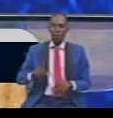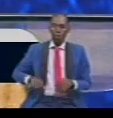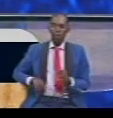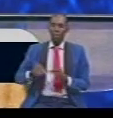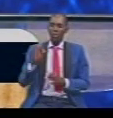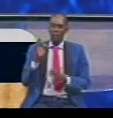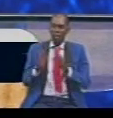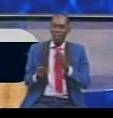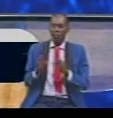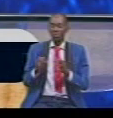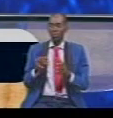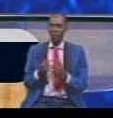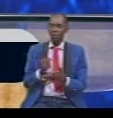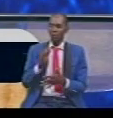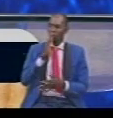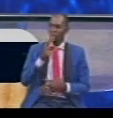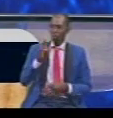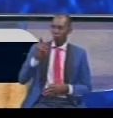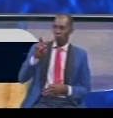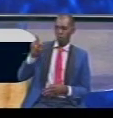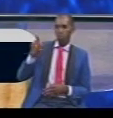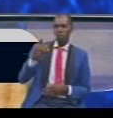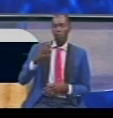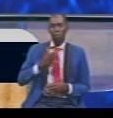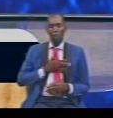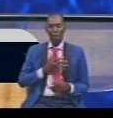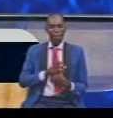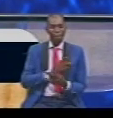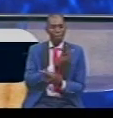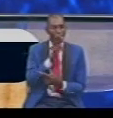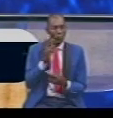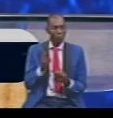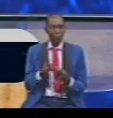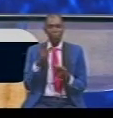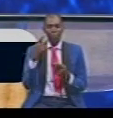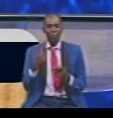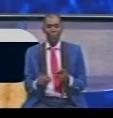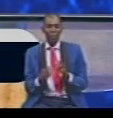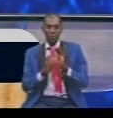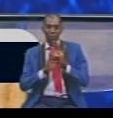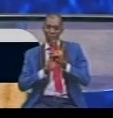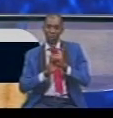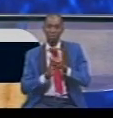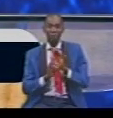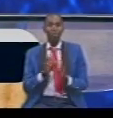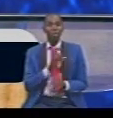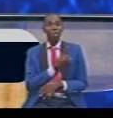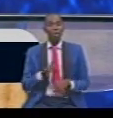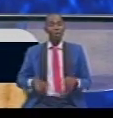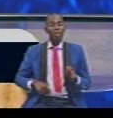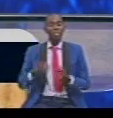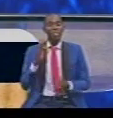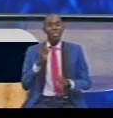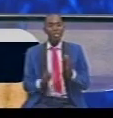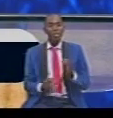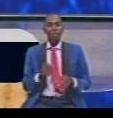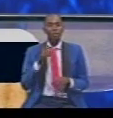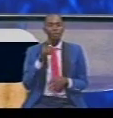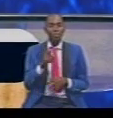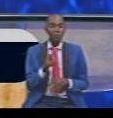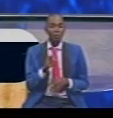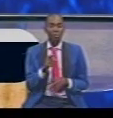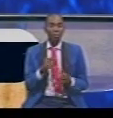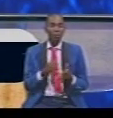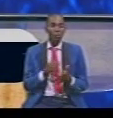be thou, if that's you, my perfect example, Lord, if it be thou, my